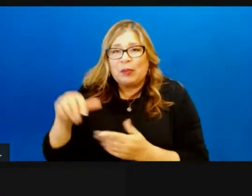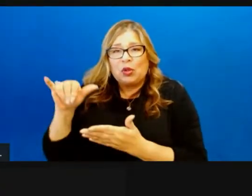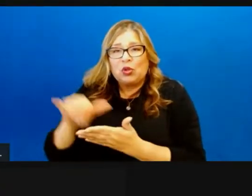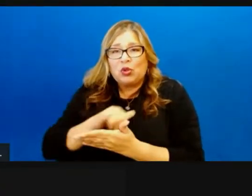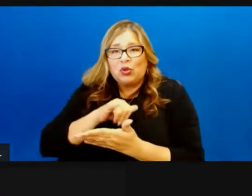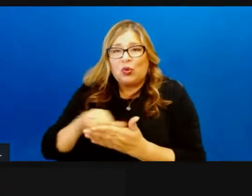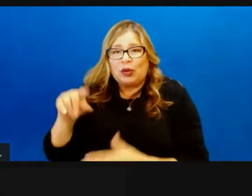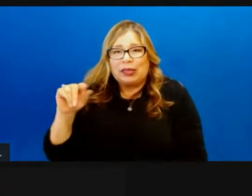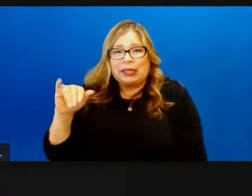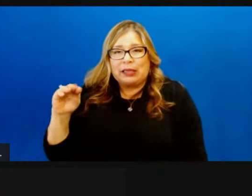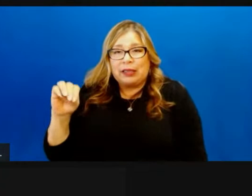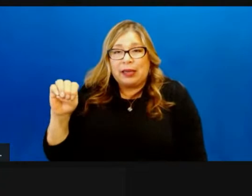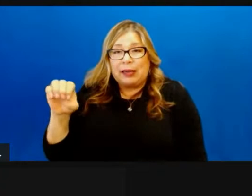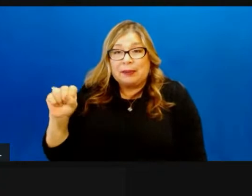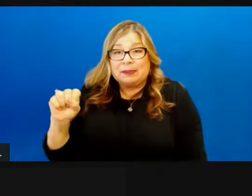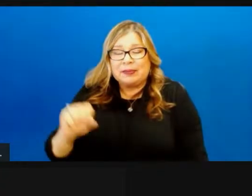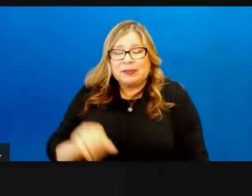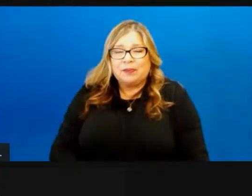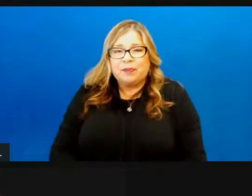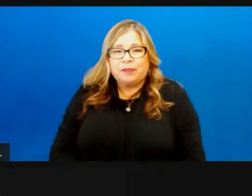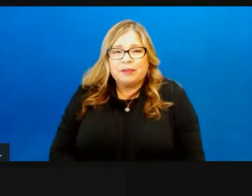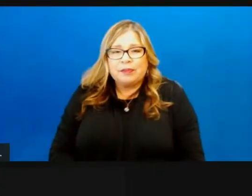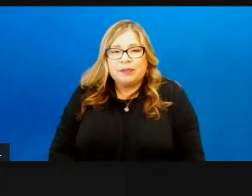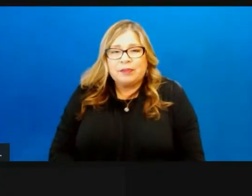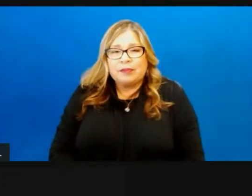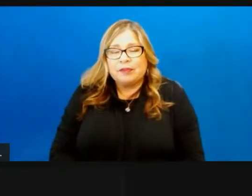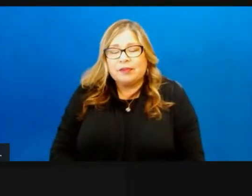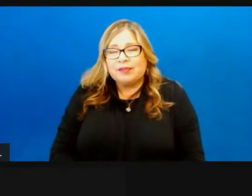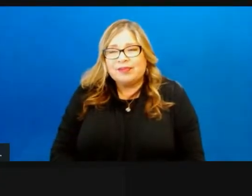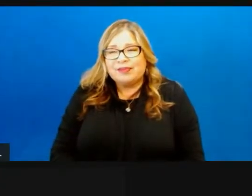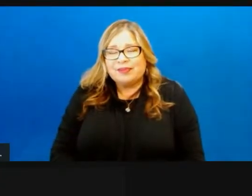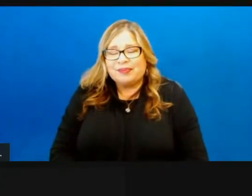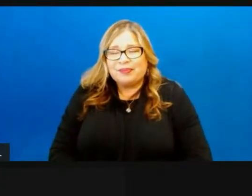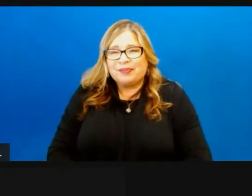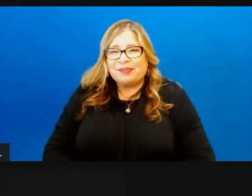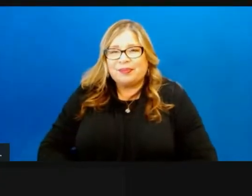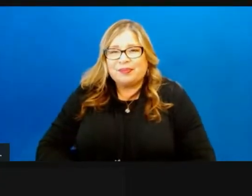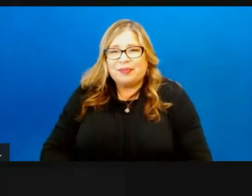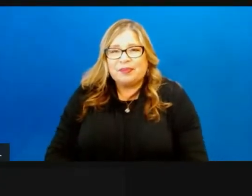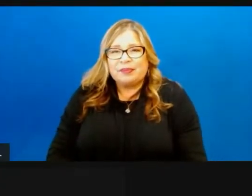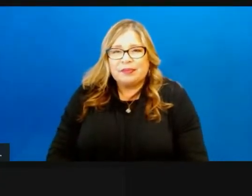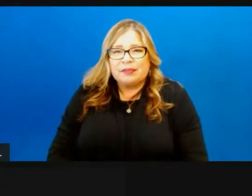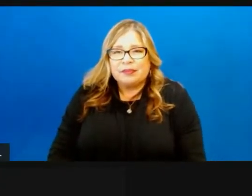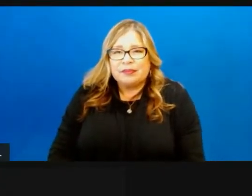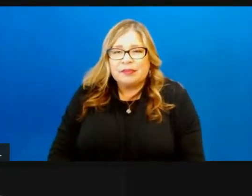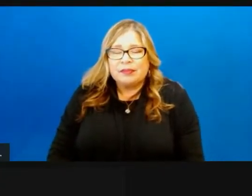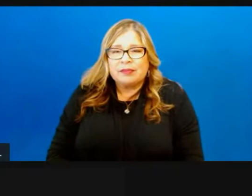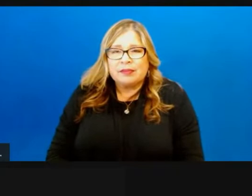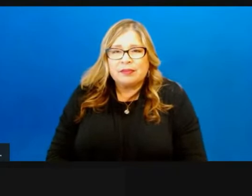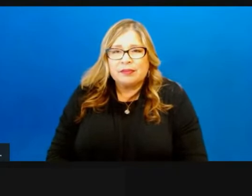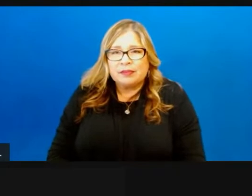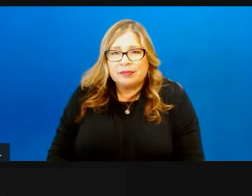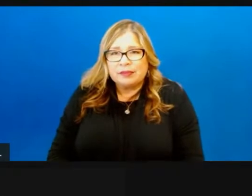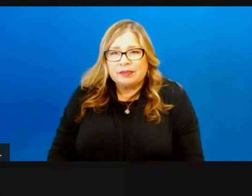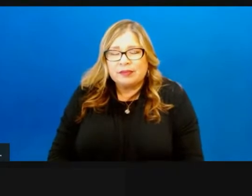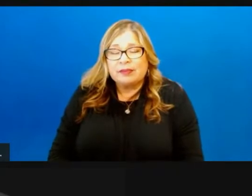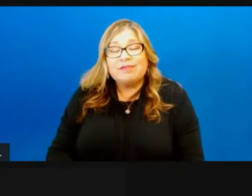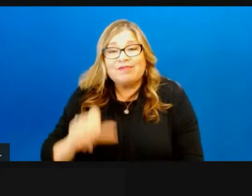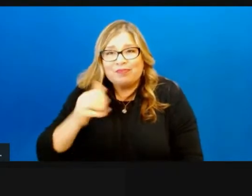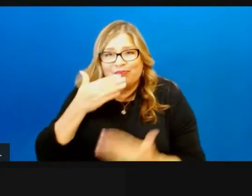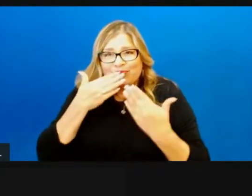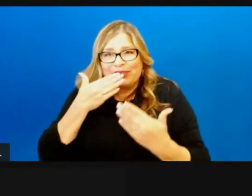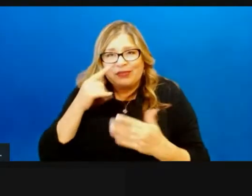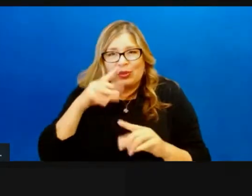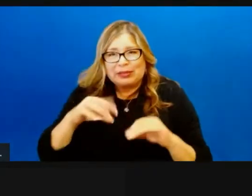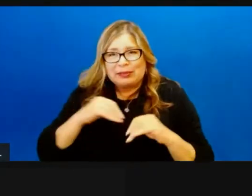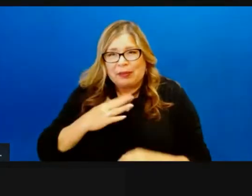Yes, hello. Thanks, Dr. Galley, for taking our questions today. Two things. I missed sort of your answer on